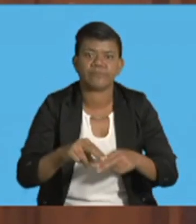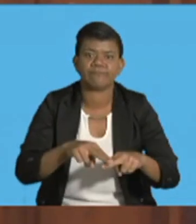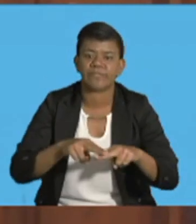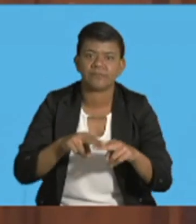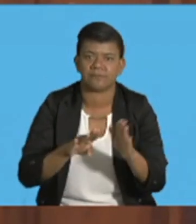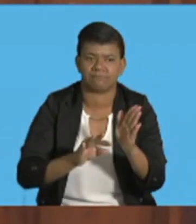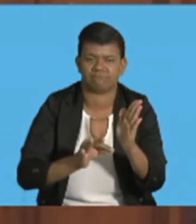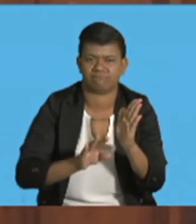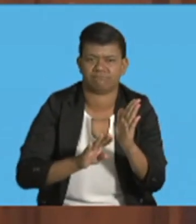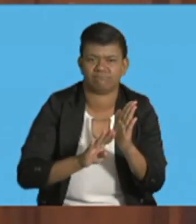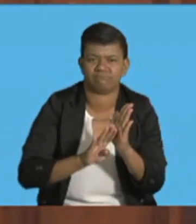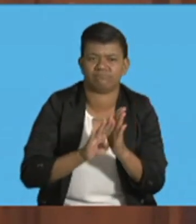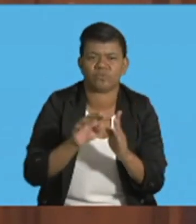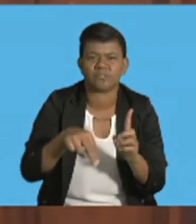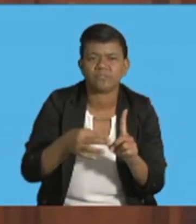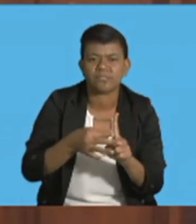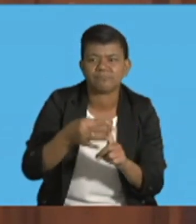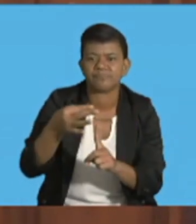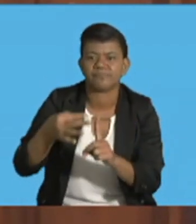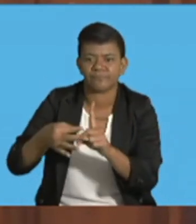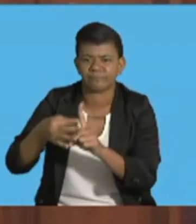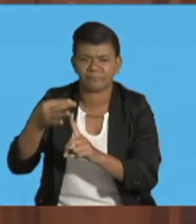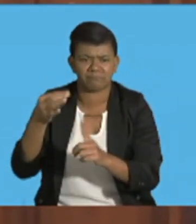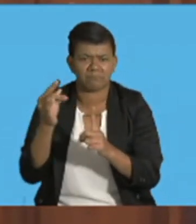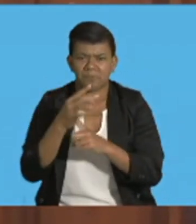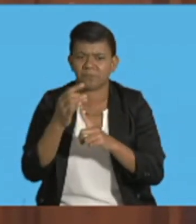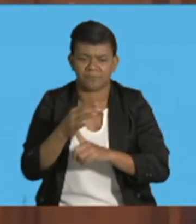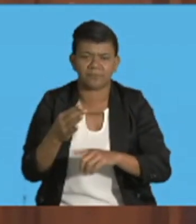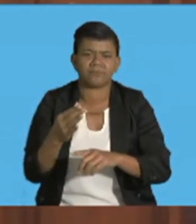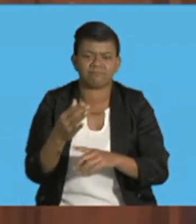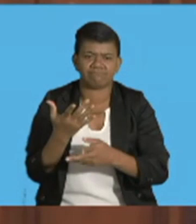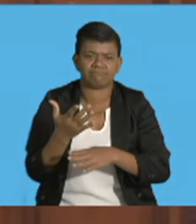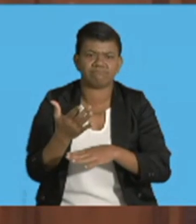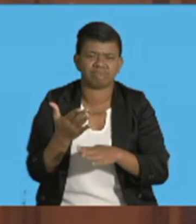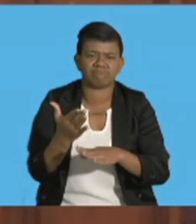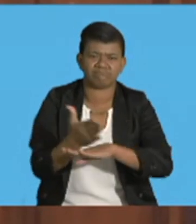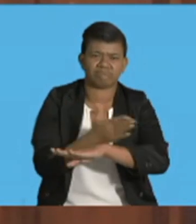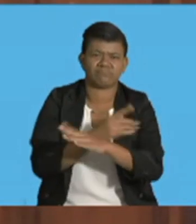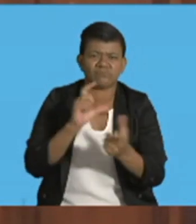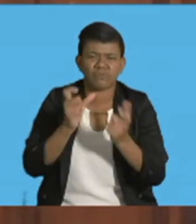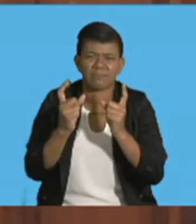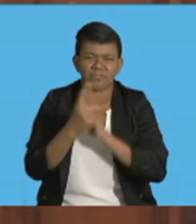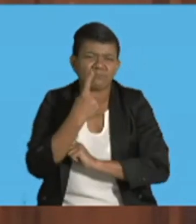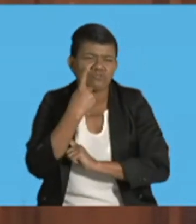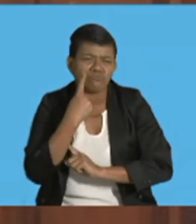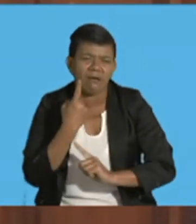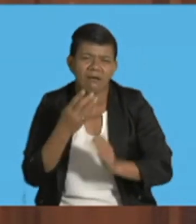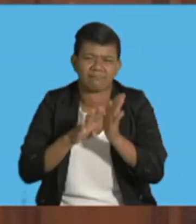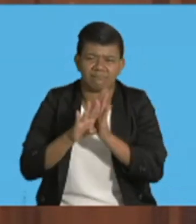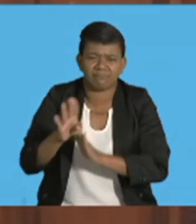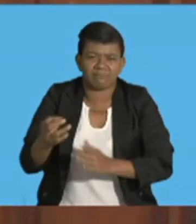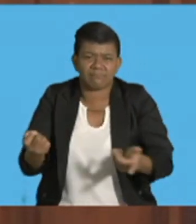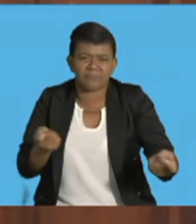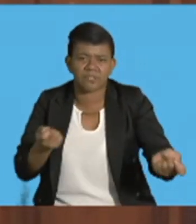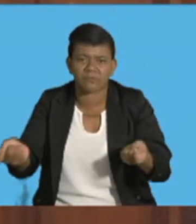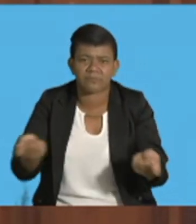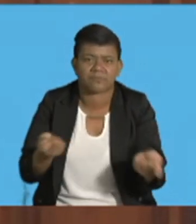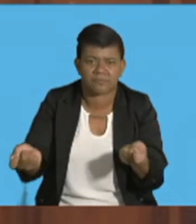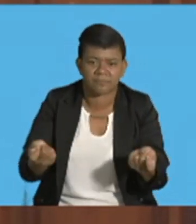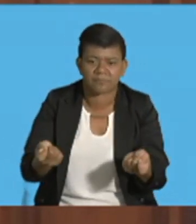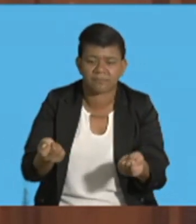traditional ecological knowledge to devise solutions that work here at home while challenging the world to